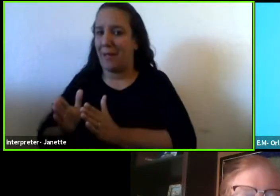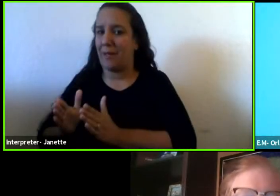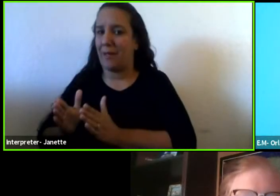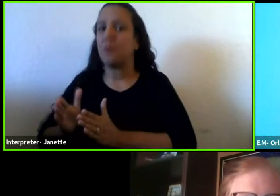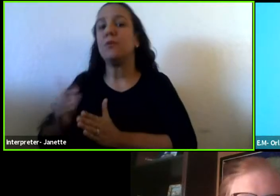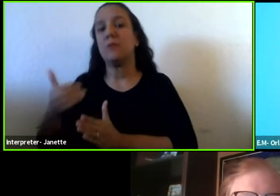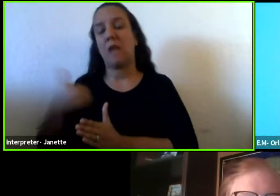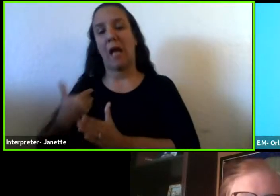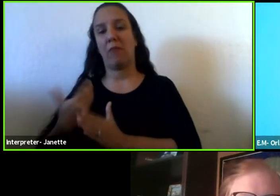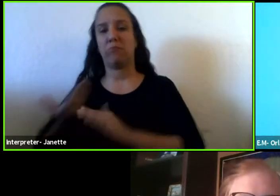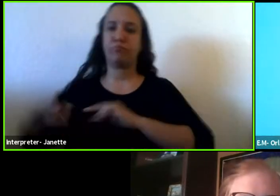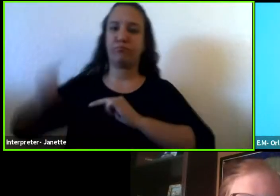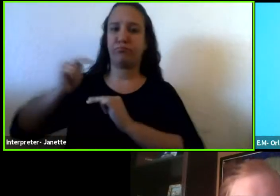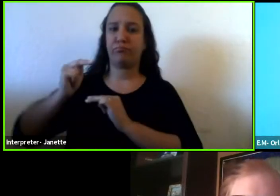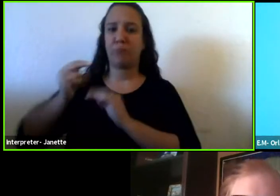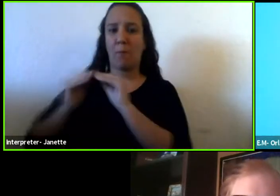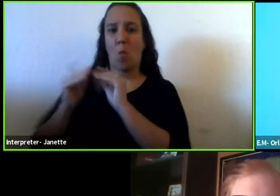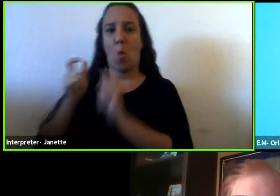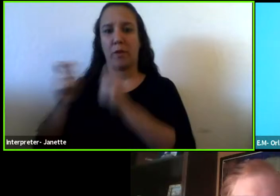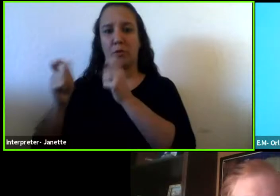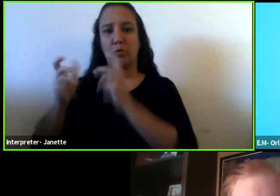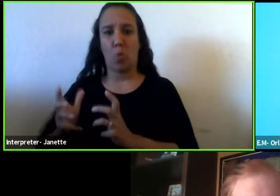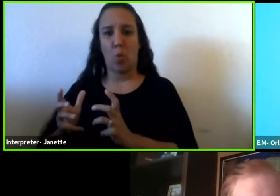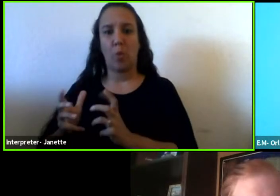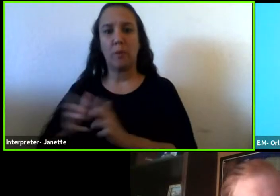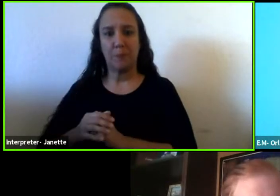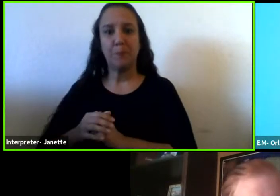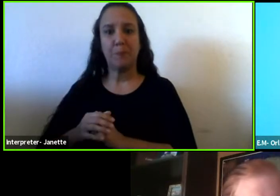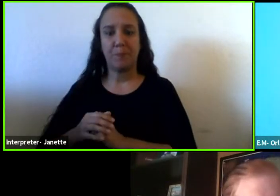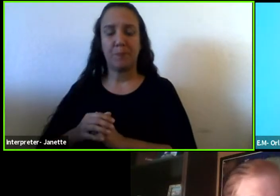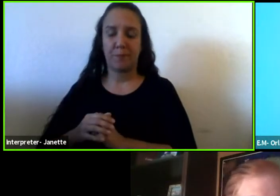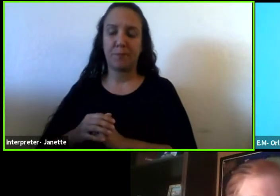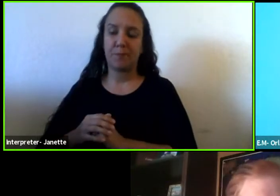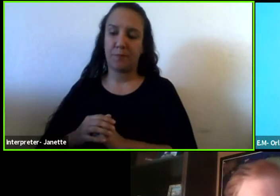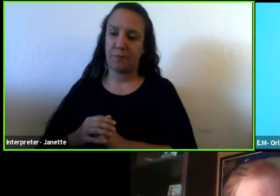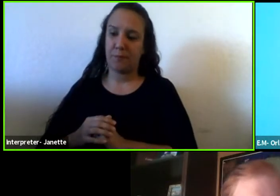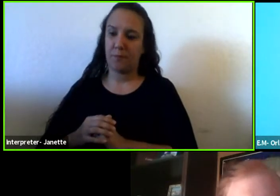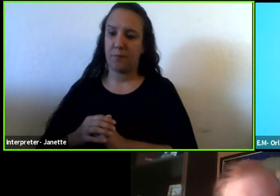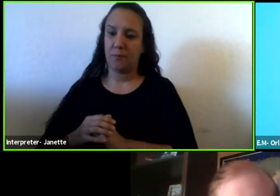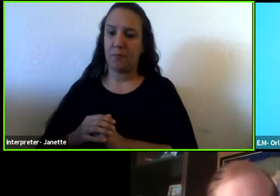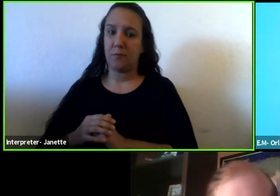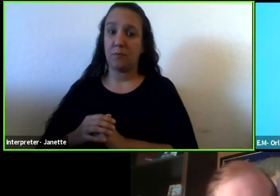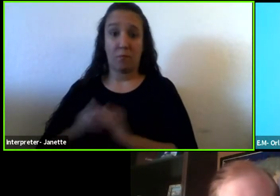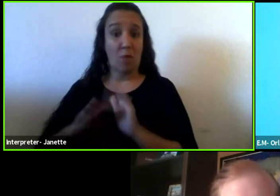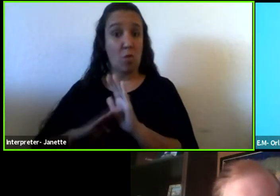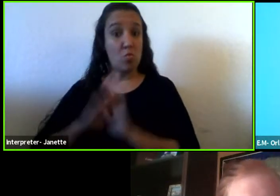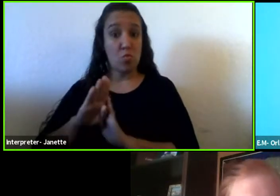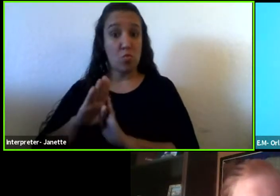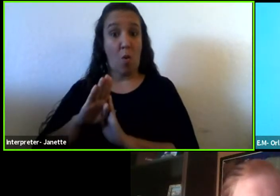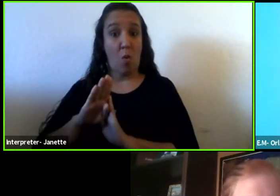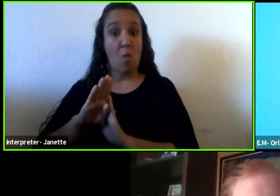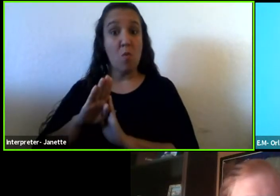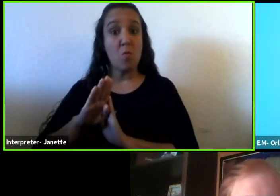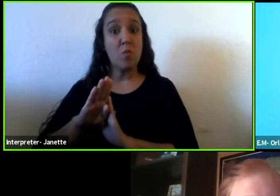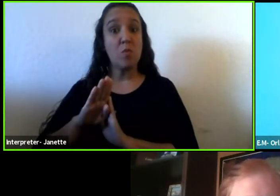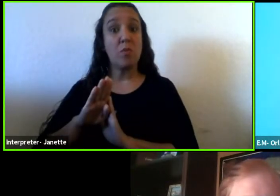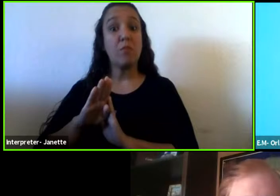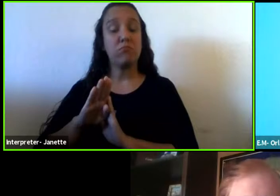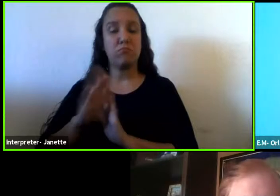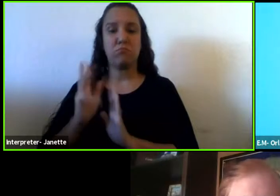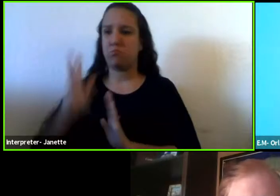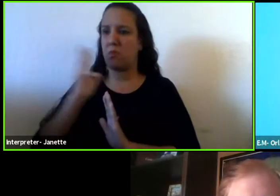be exceptional in order for you to be competitive. You know, growth used to come from incremental improvements and